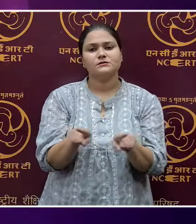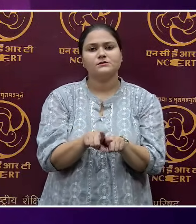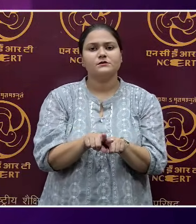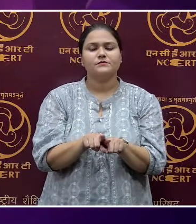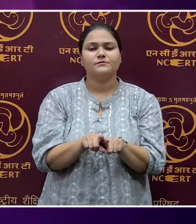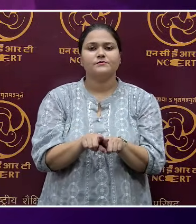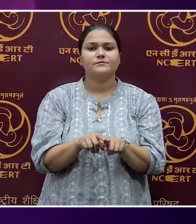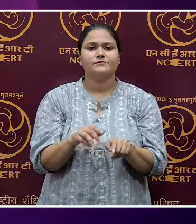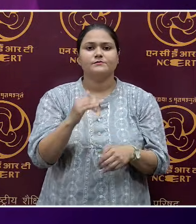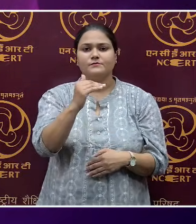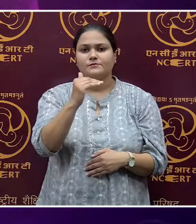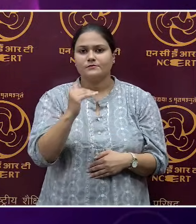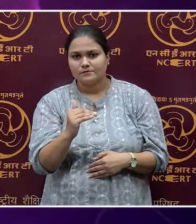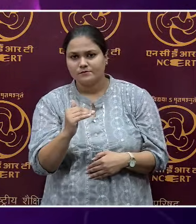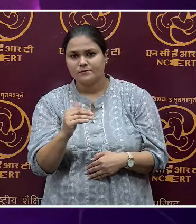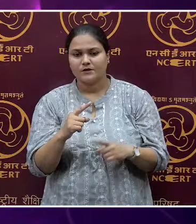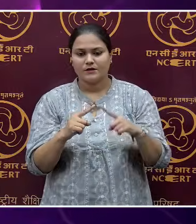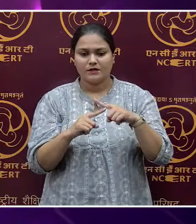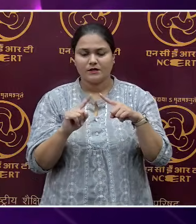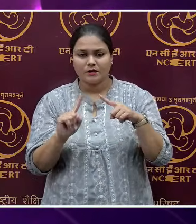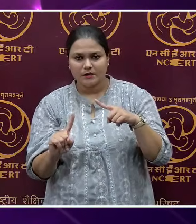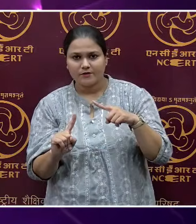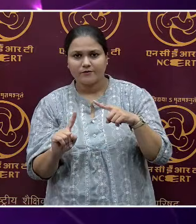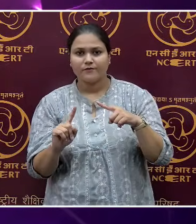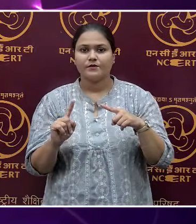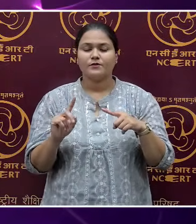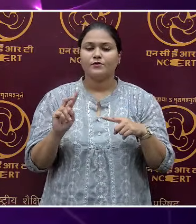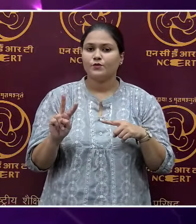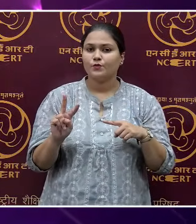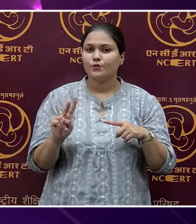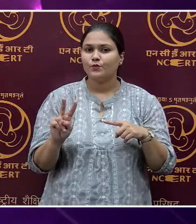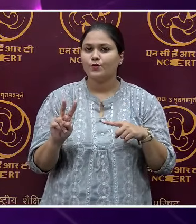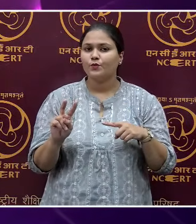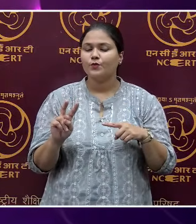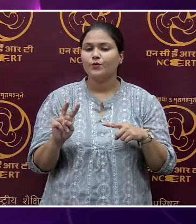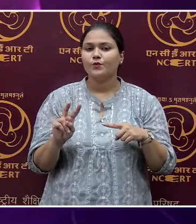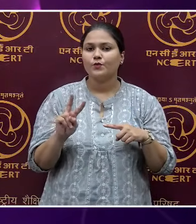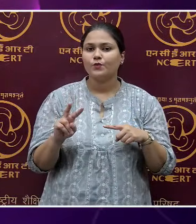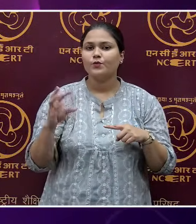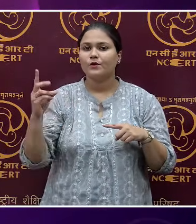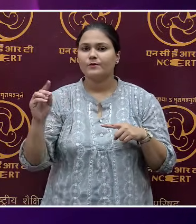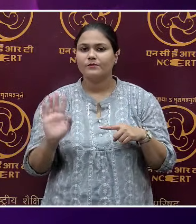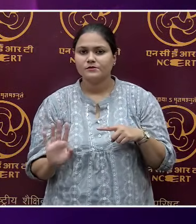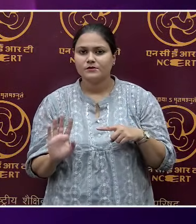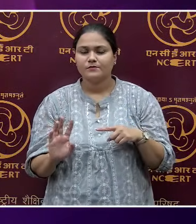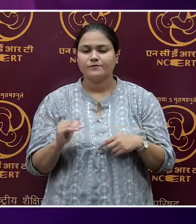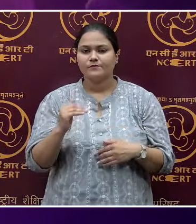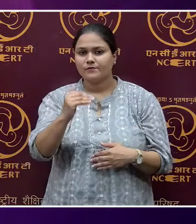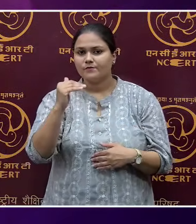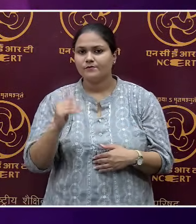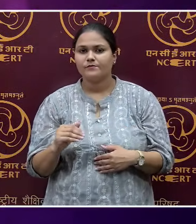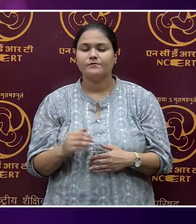have to click on the next button, then again T1 will assign 2 value. Then again we have to click on the next